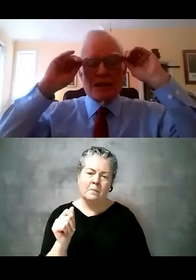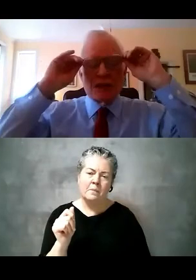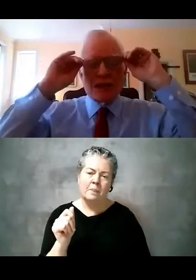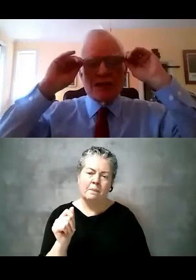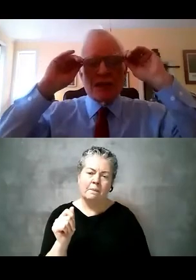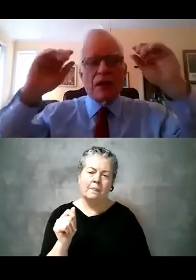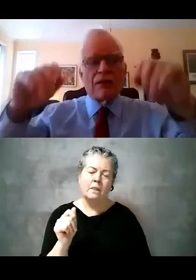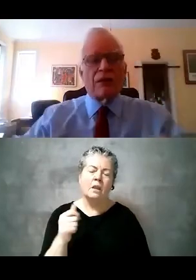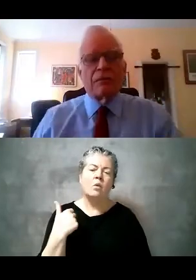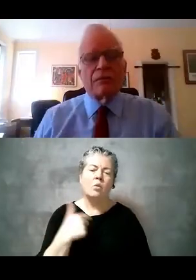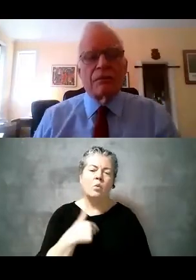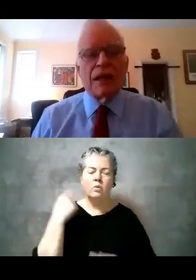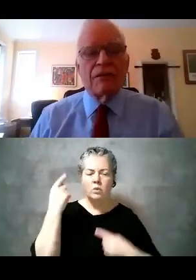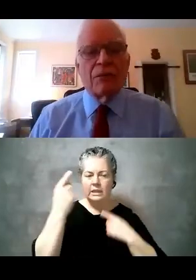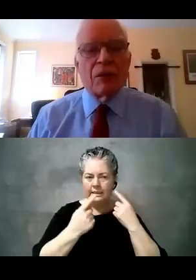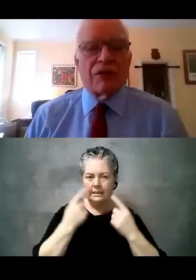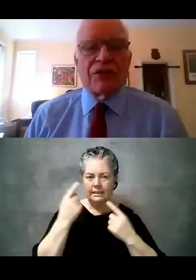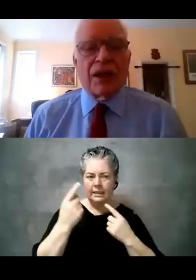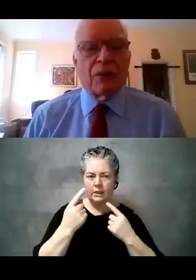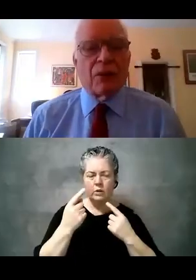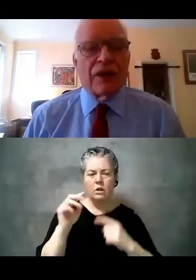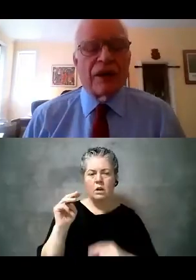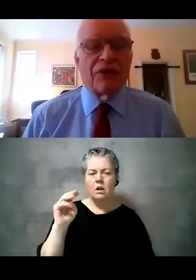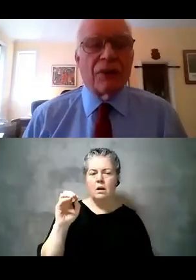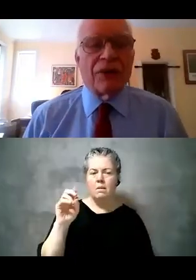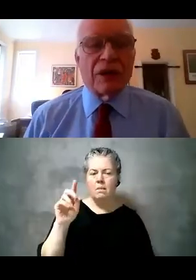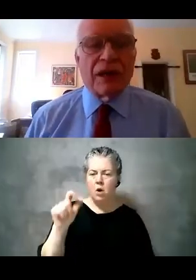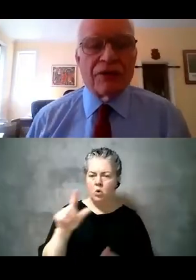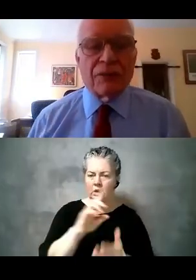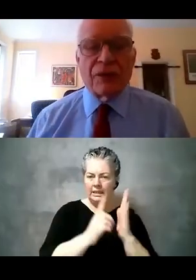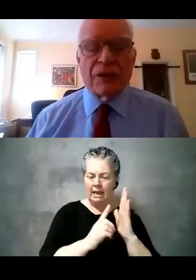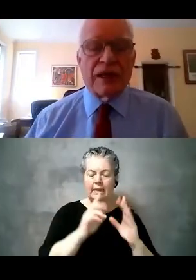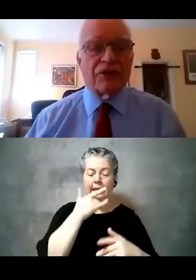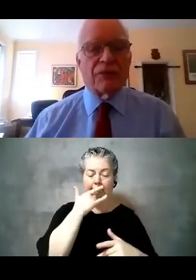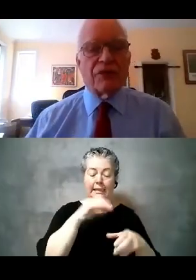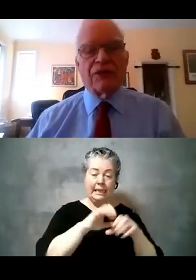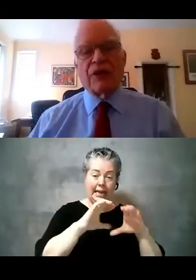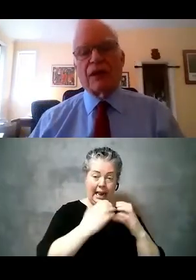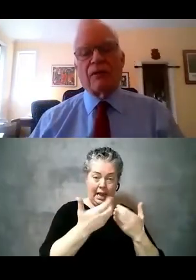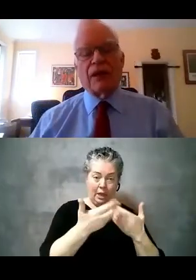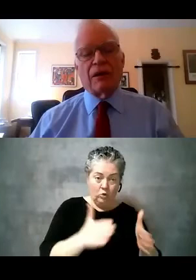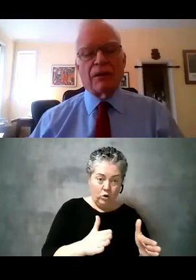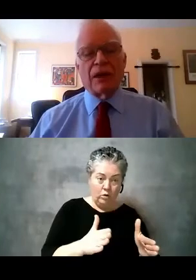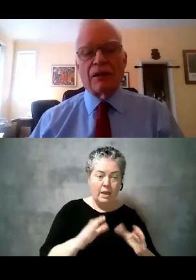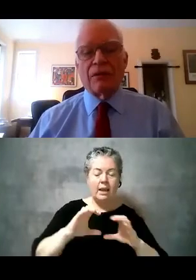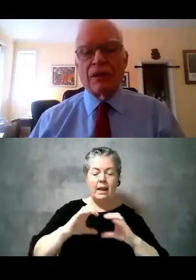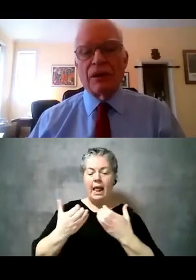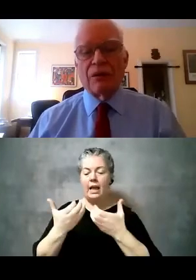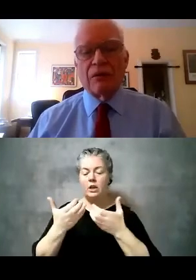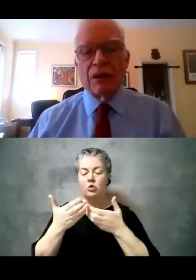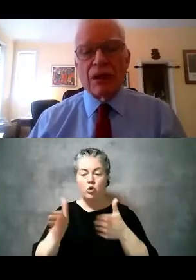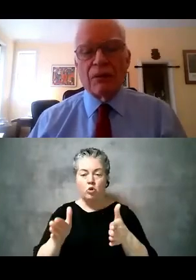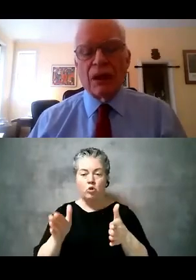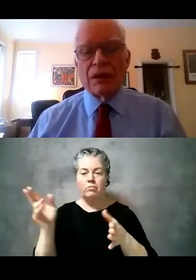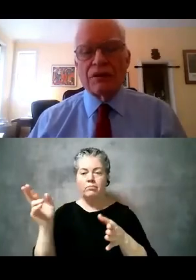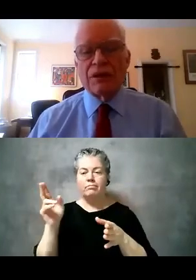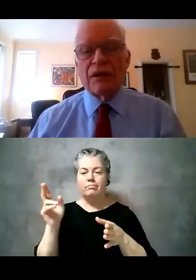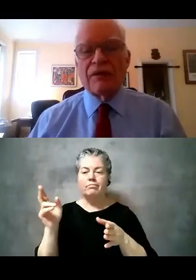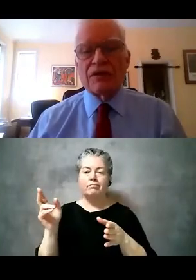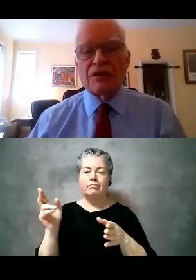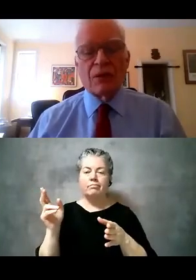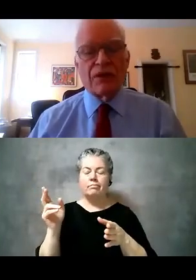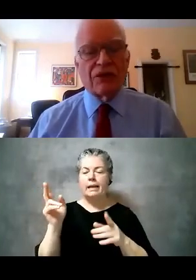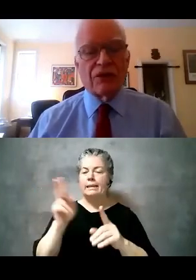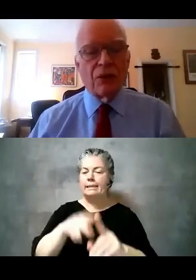So let's just consider the kind of modal design where the kids are within classrooms, the classrooms are assigned at random to